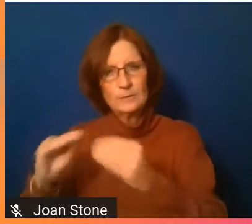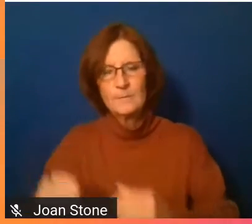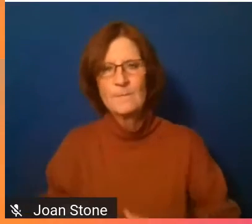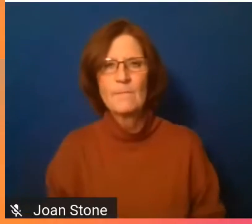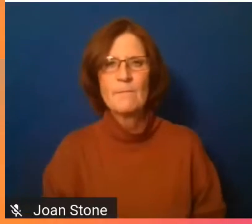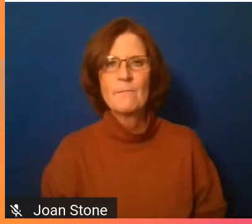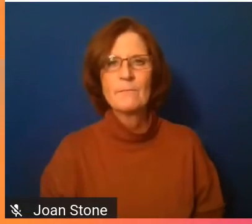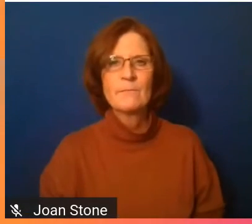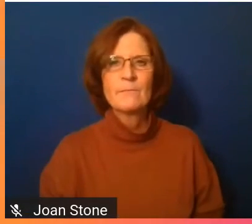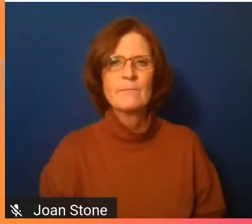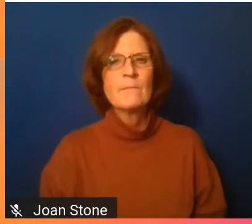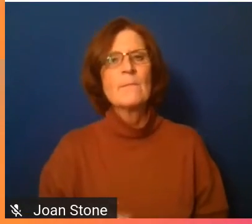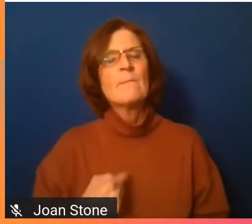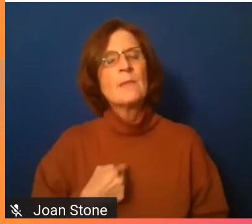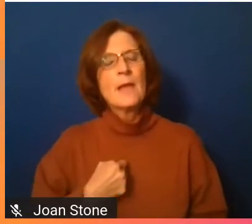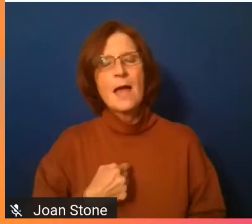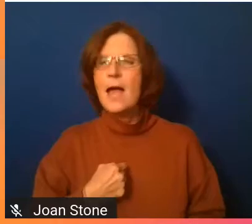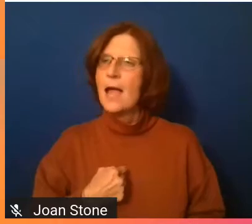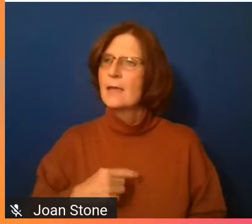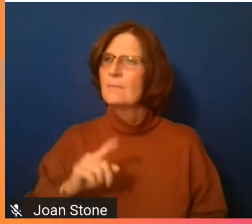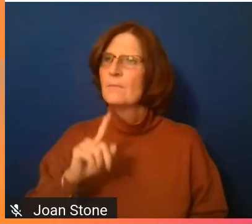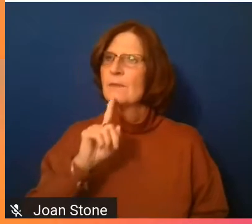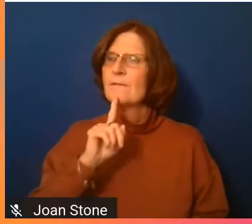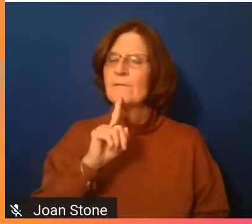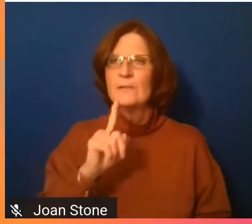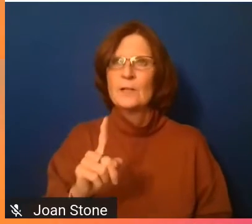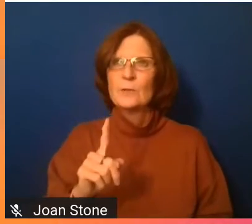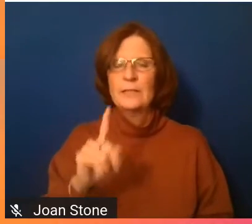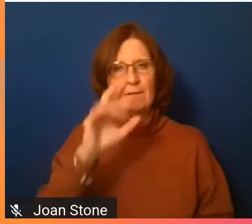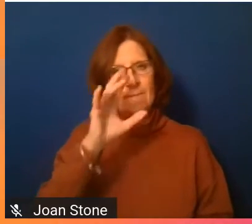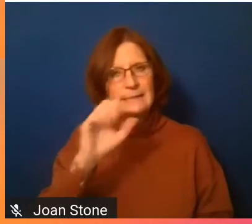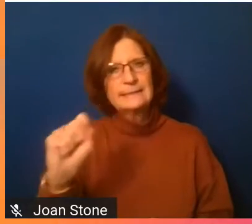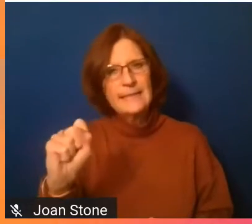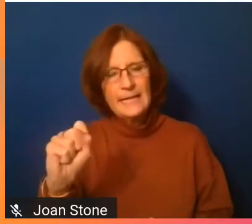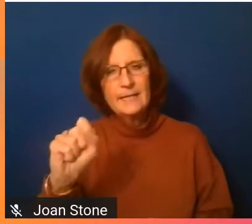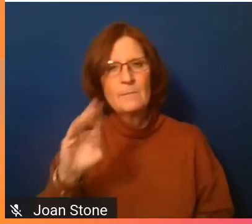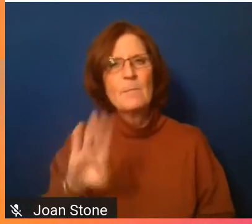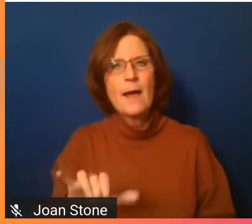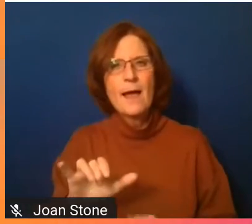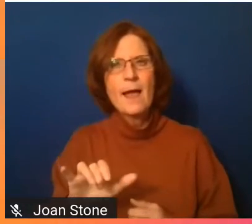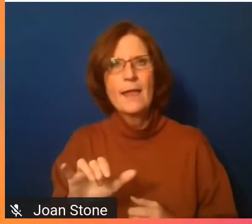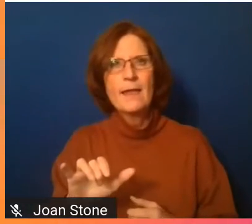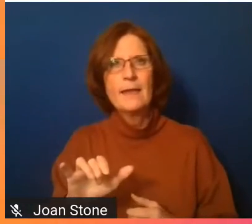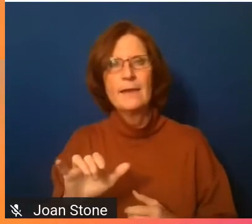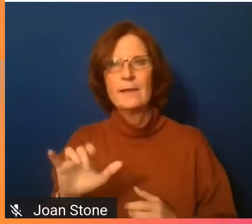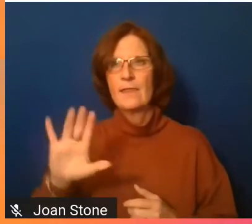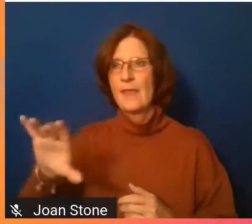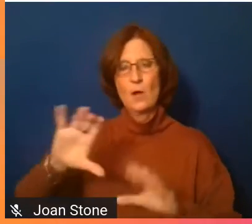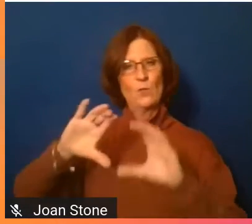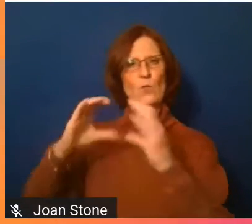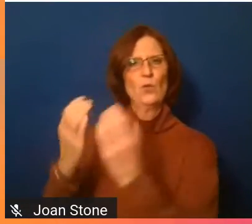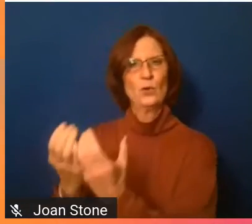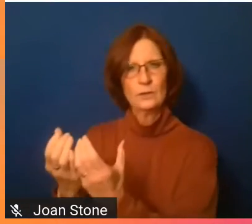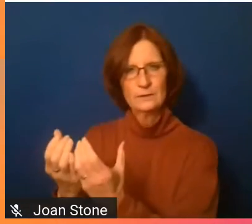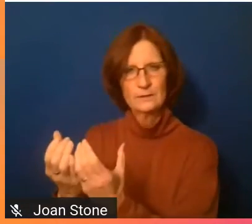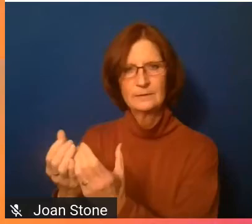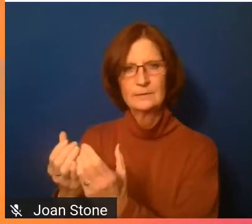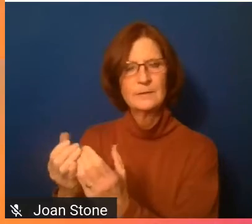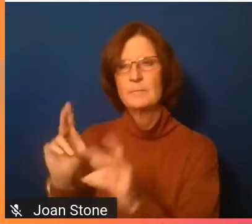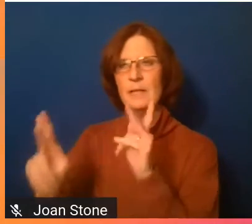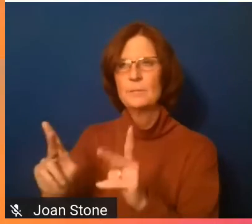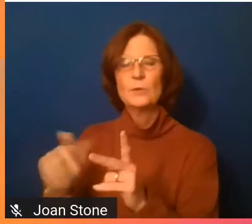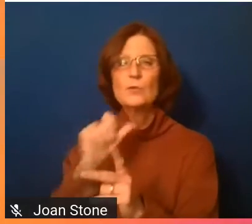am very passionate about the world of the not hearing